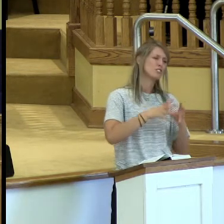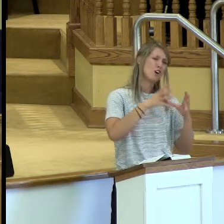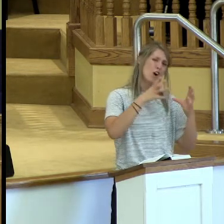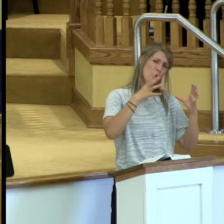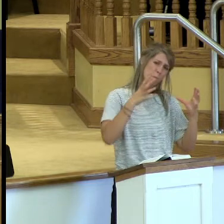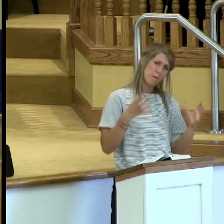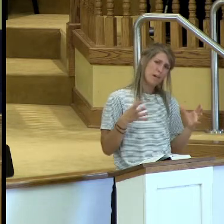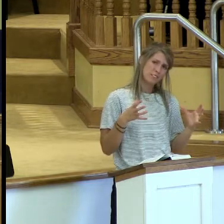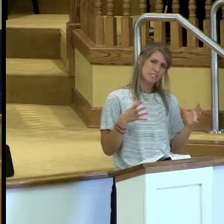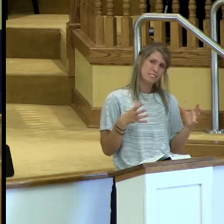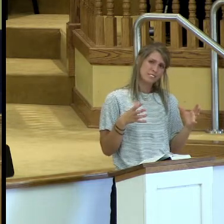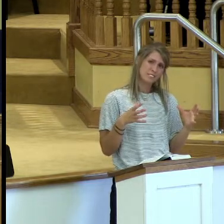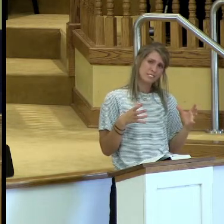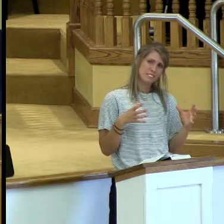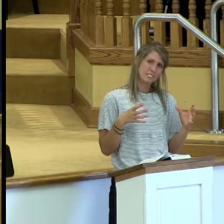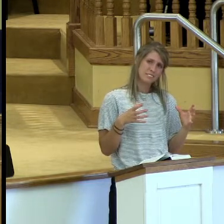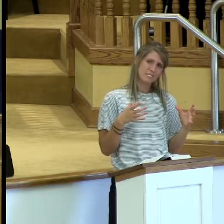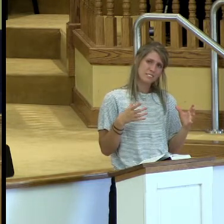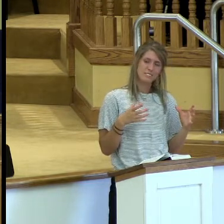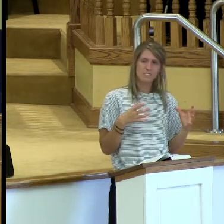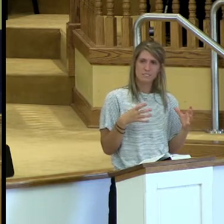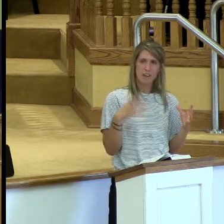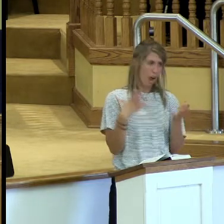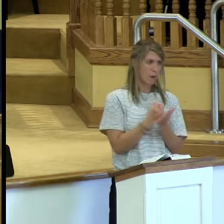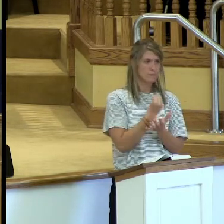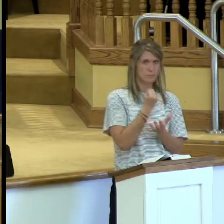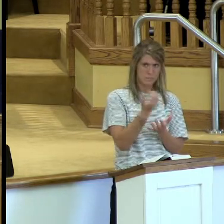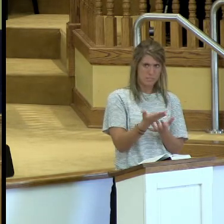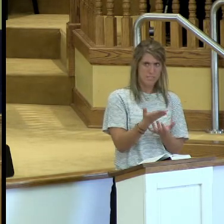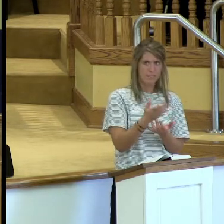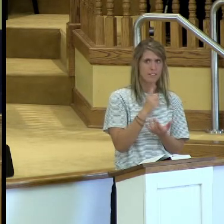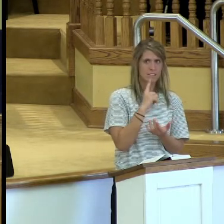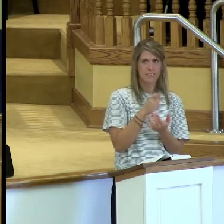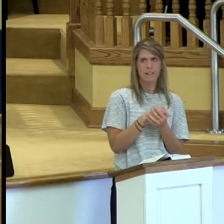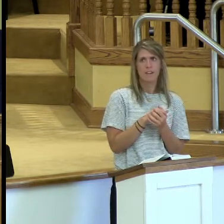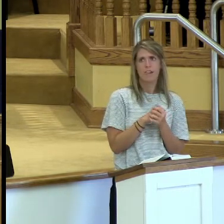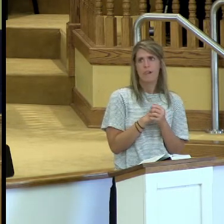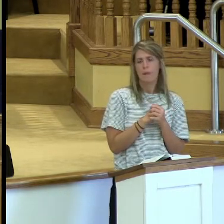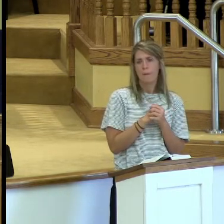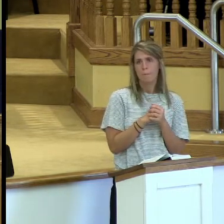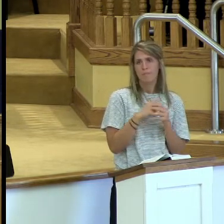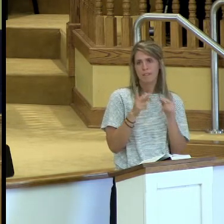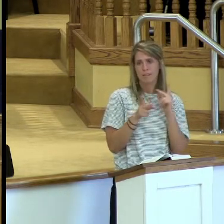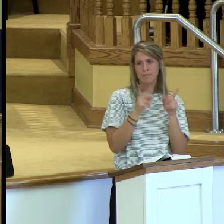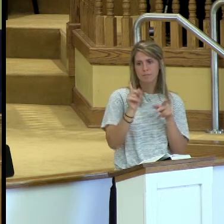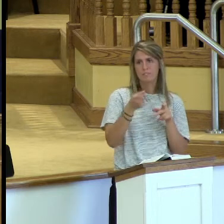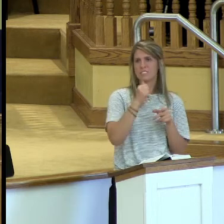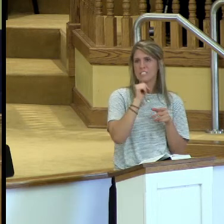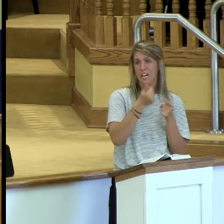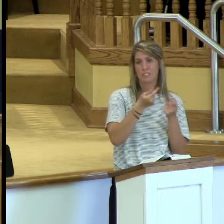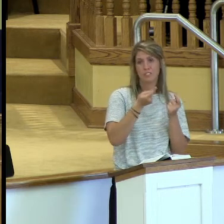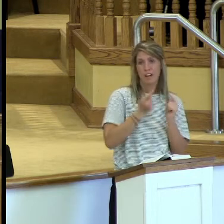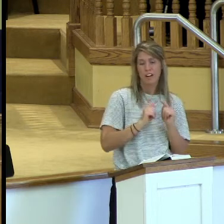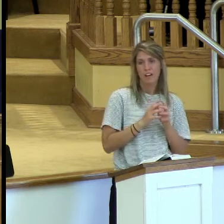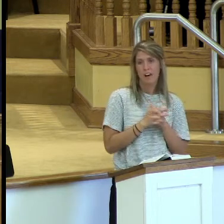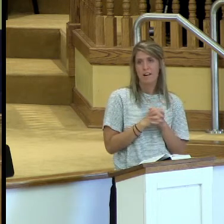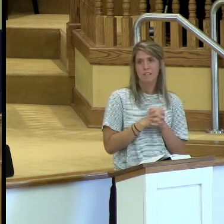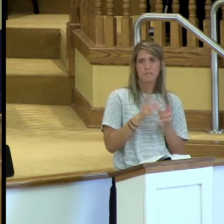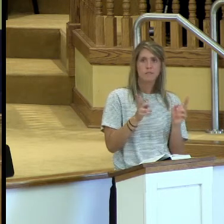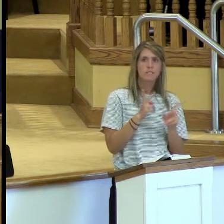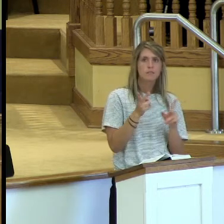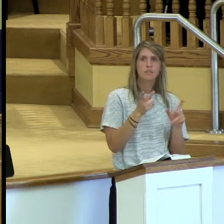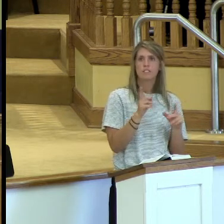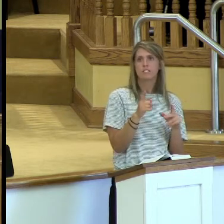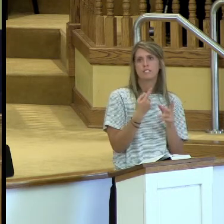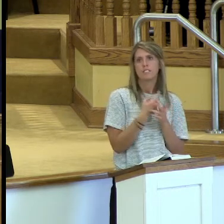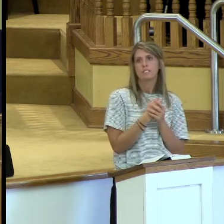much going for it. It does. There's so much opportunity in the state. People just aren't trying. People